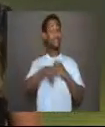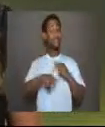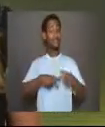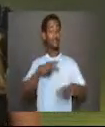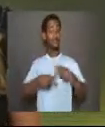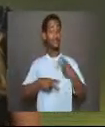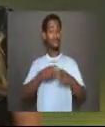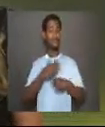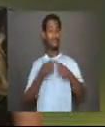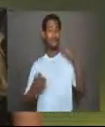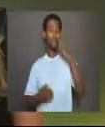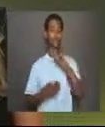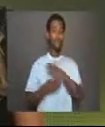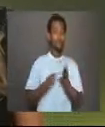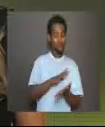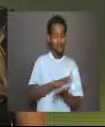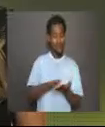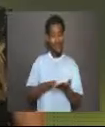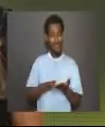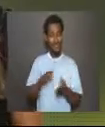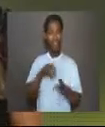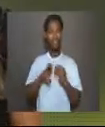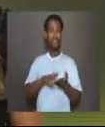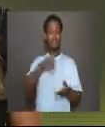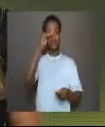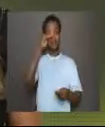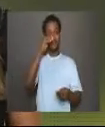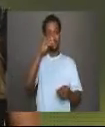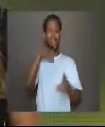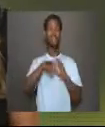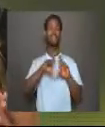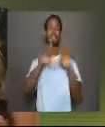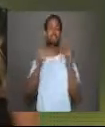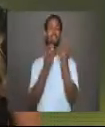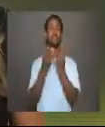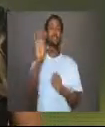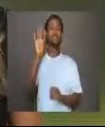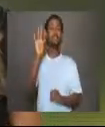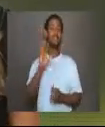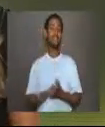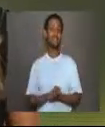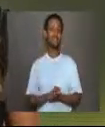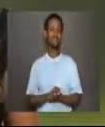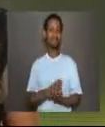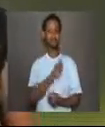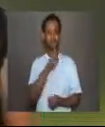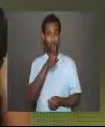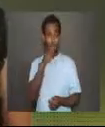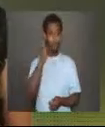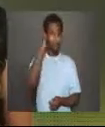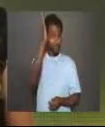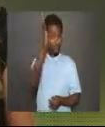build upon your studies in this subject in Grade 9. You will deepen your understanding